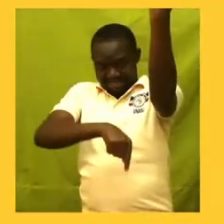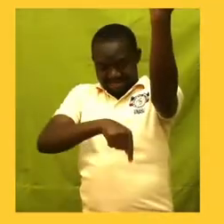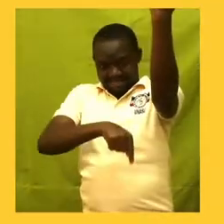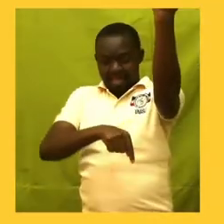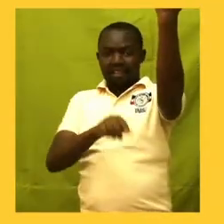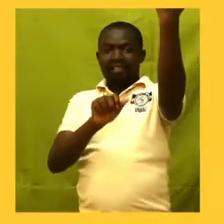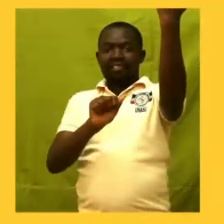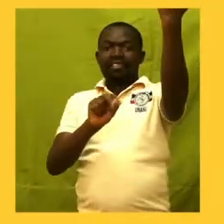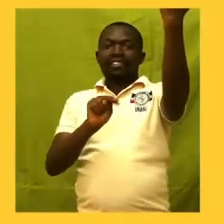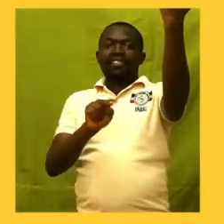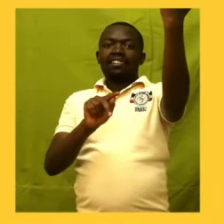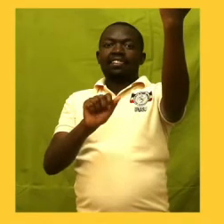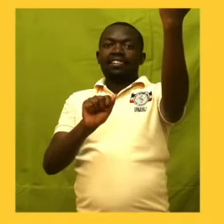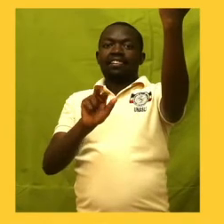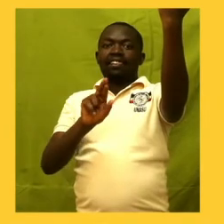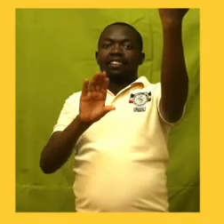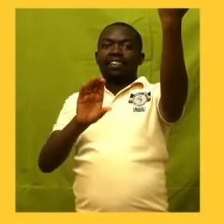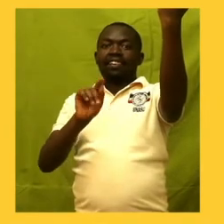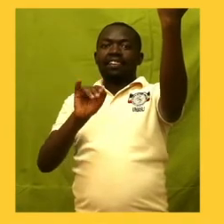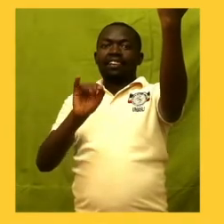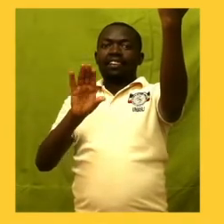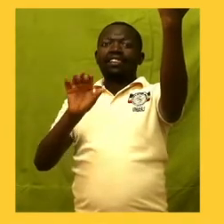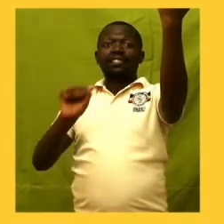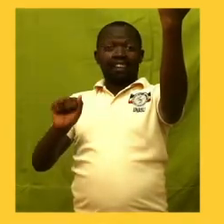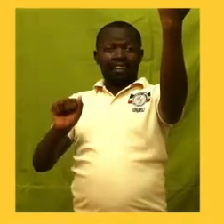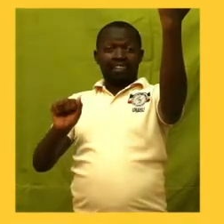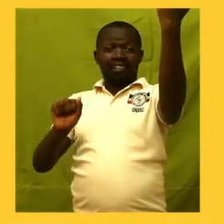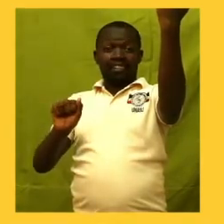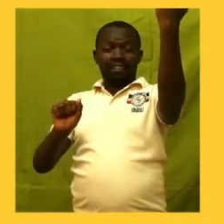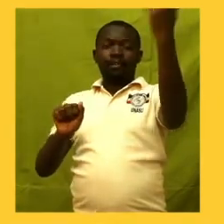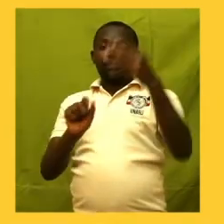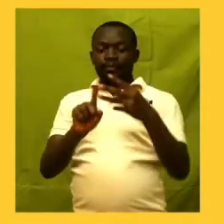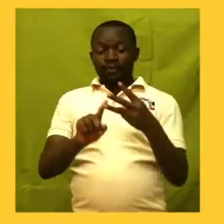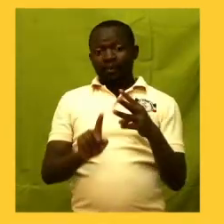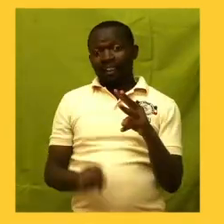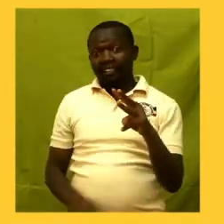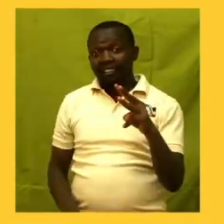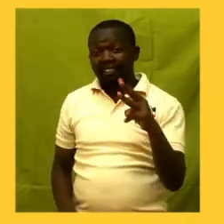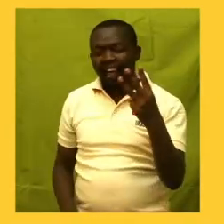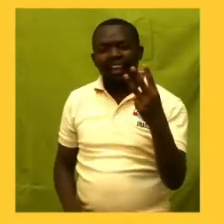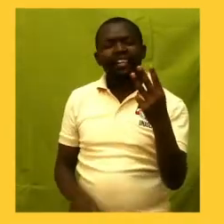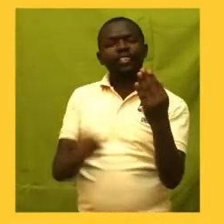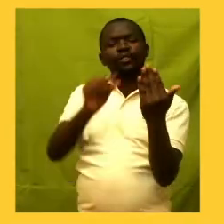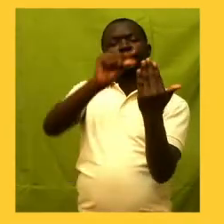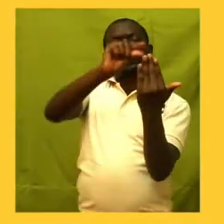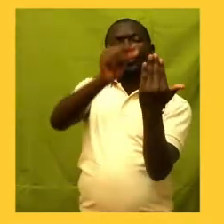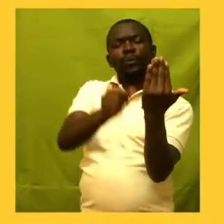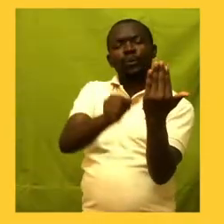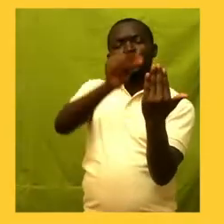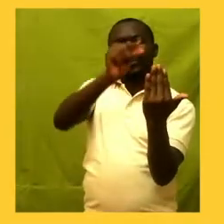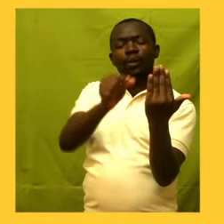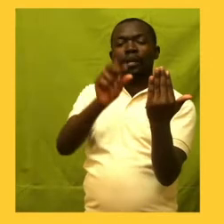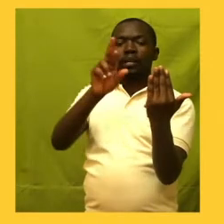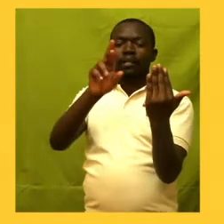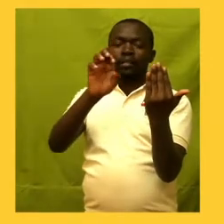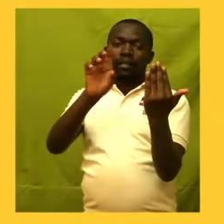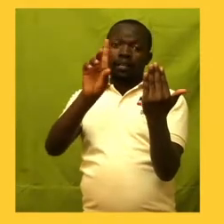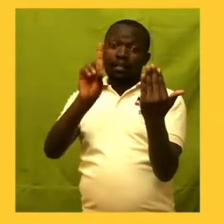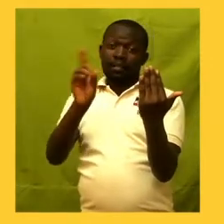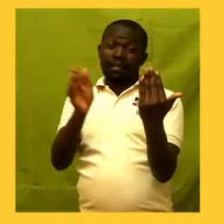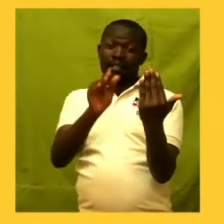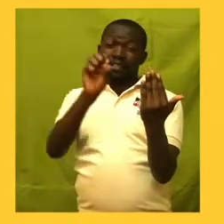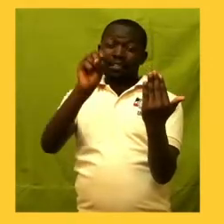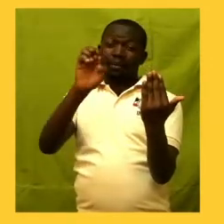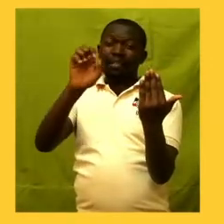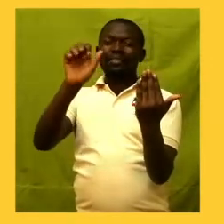to suggest the reason why the Red Sea is important in the Christian faith.